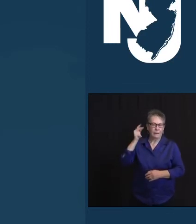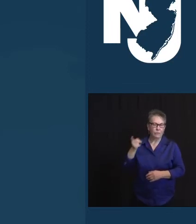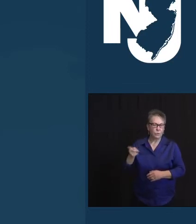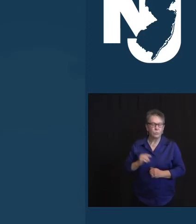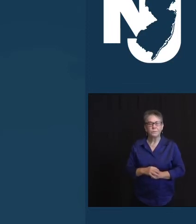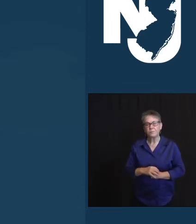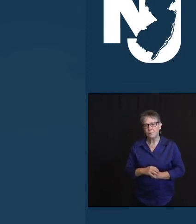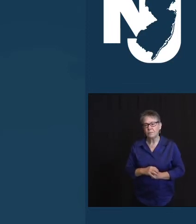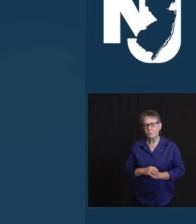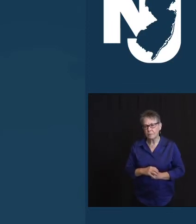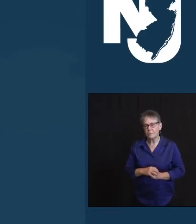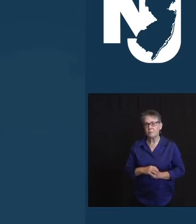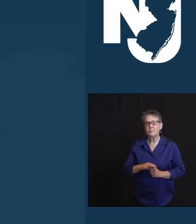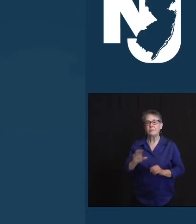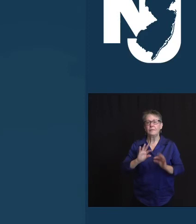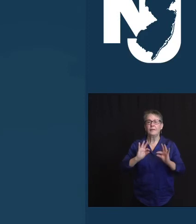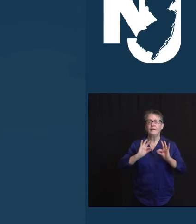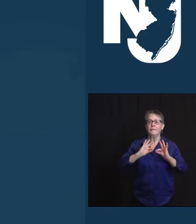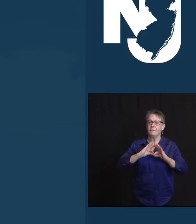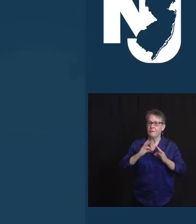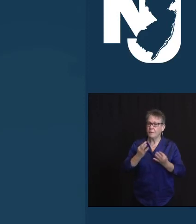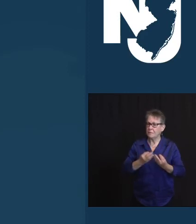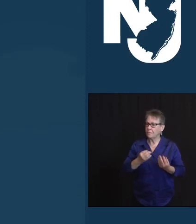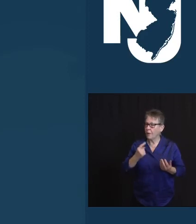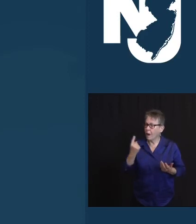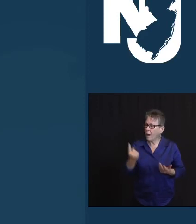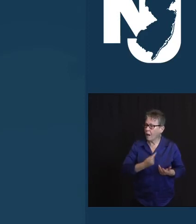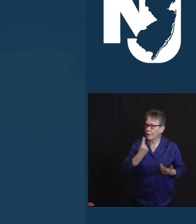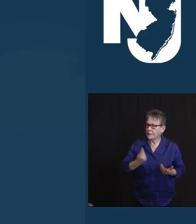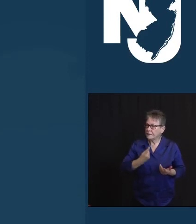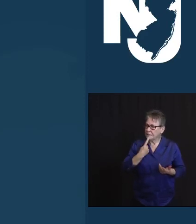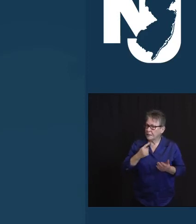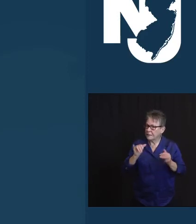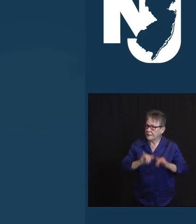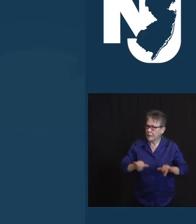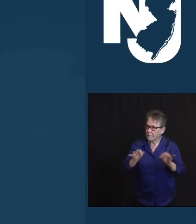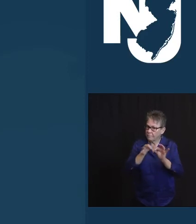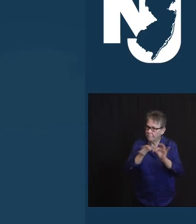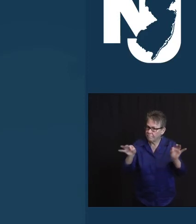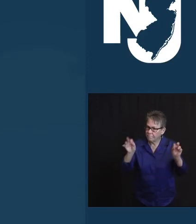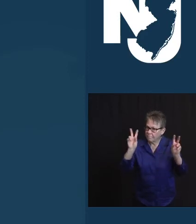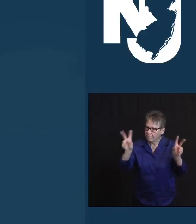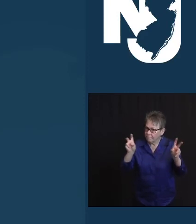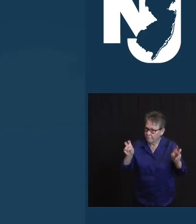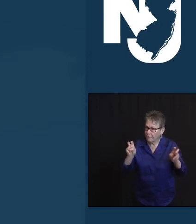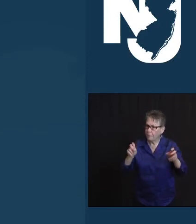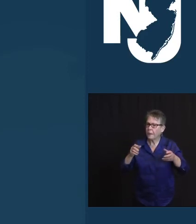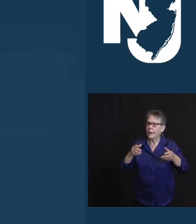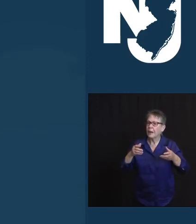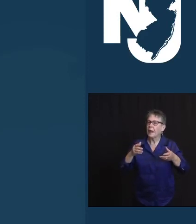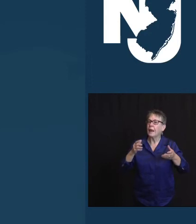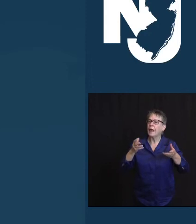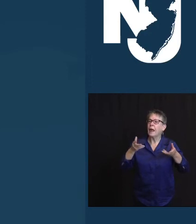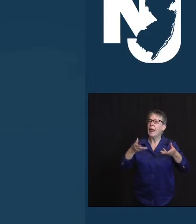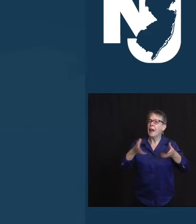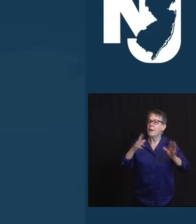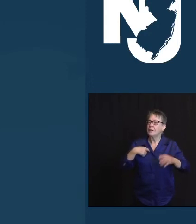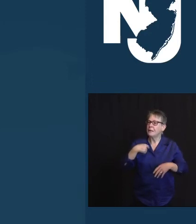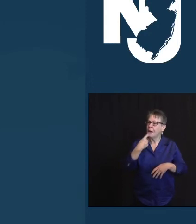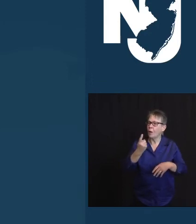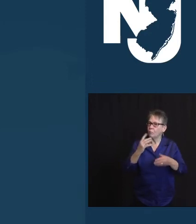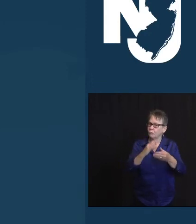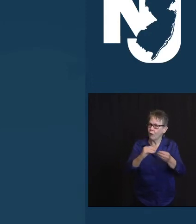had a line he used to use a lot, and he used it on me, quote, "Let me tell you a story." But it's our time to tell our stories